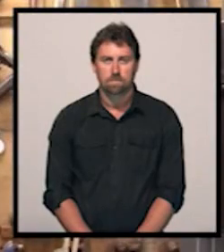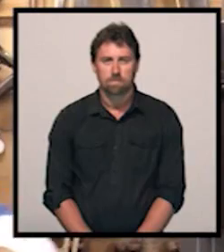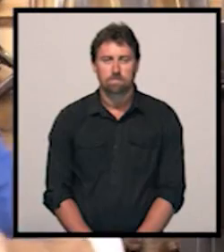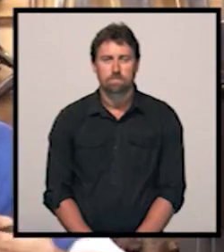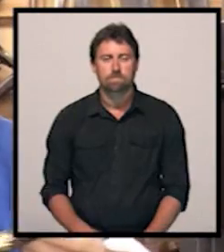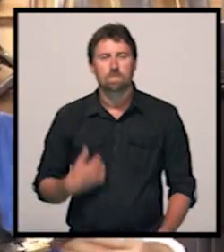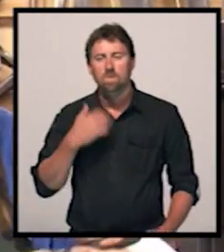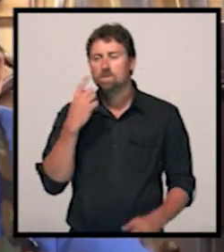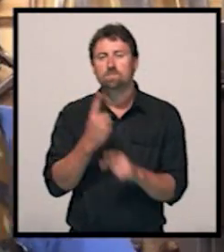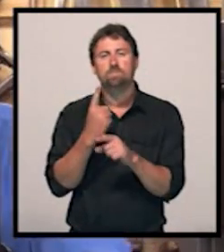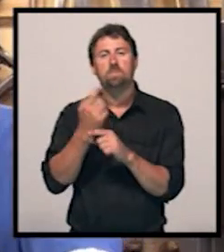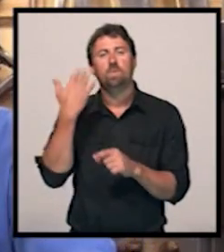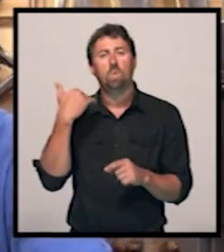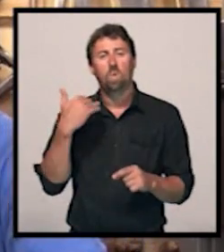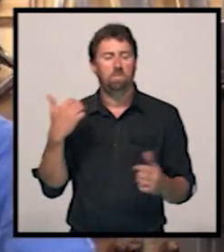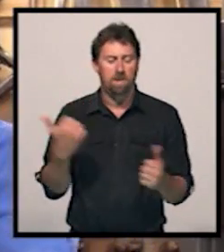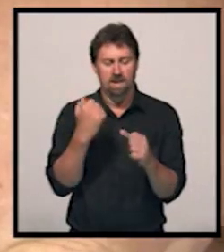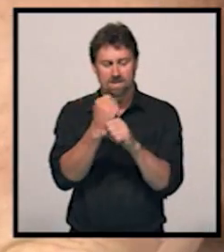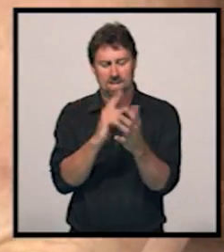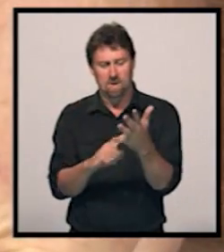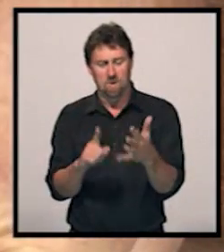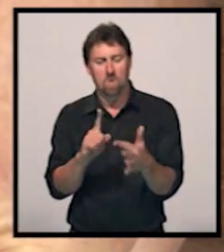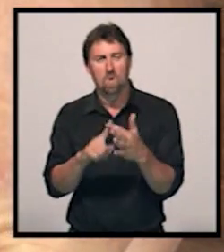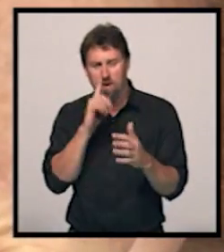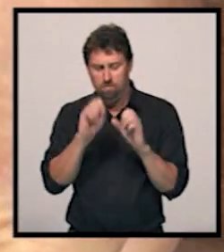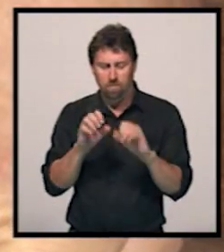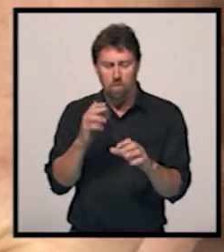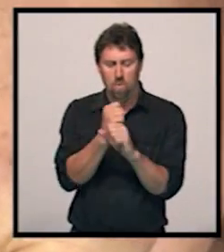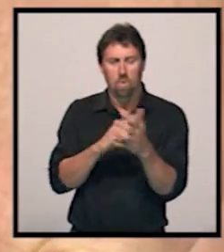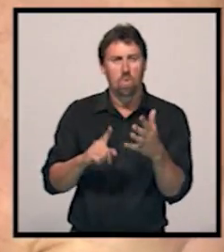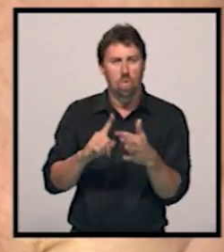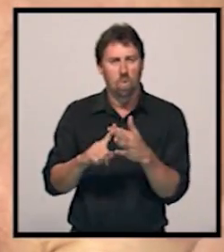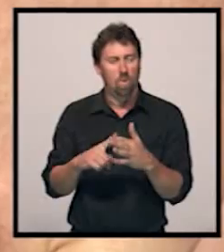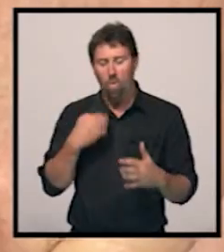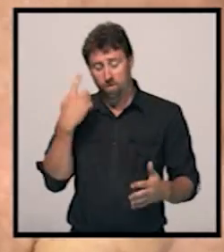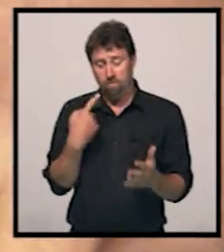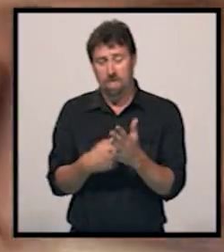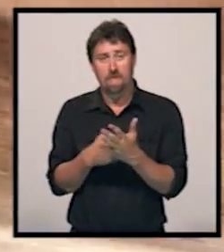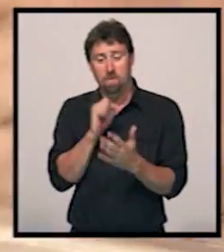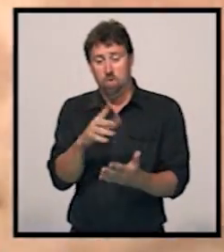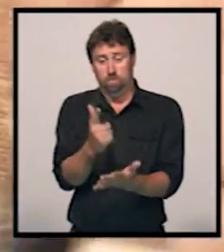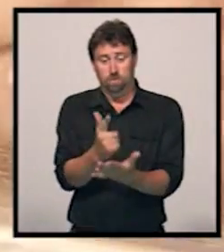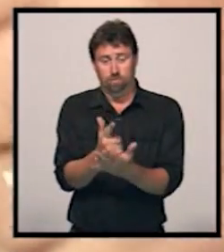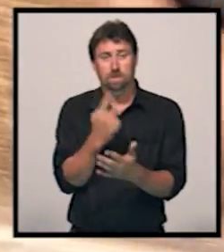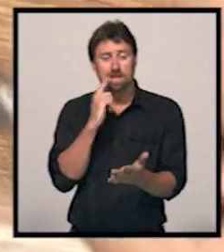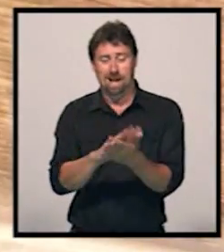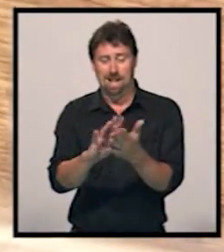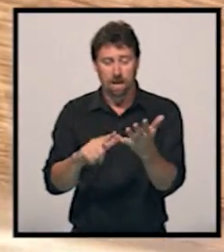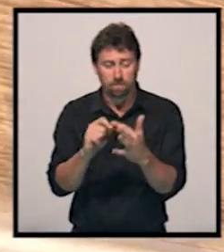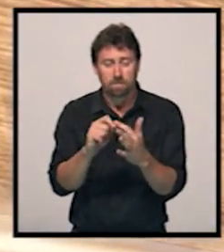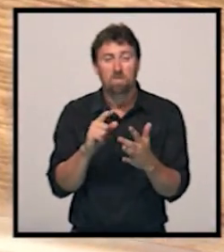never use too much glue. I would prefer to use too much and clean up than not enough and have a job fail